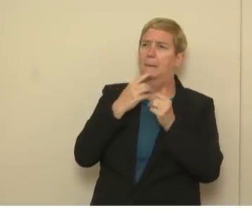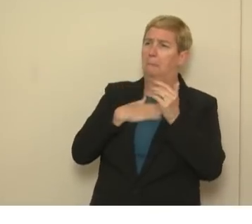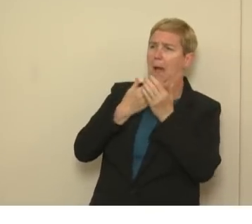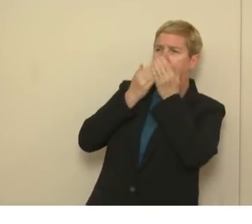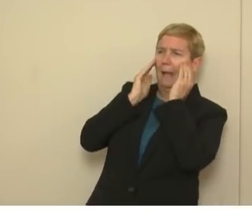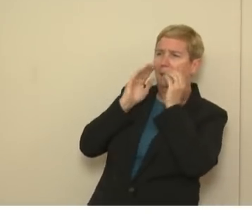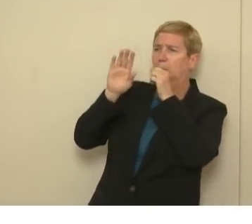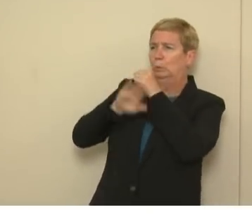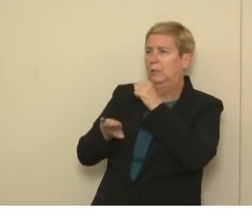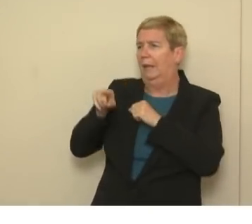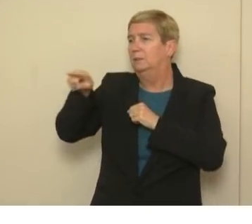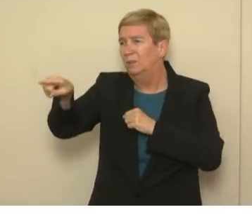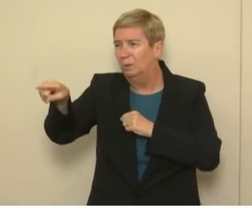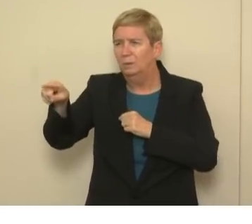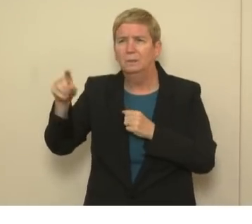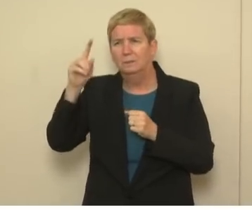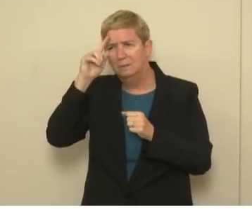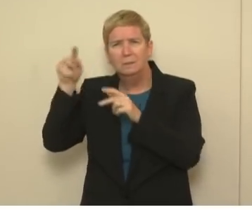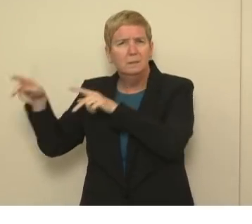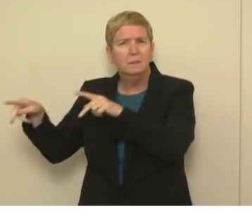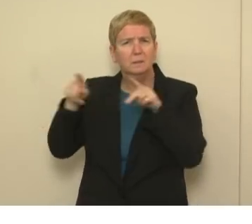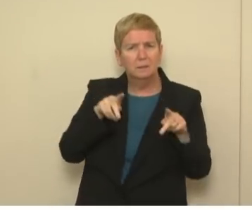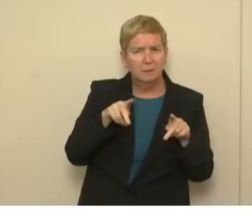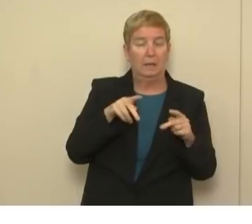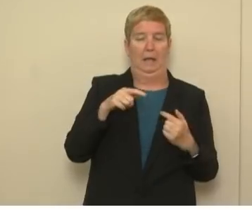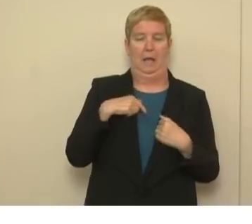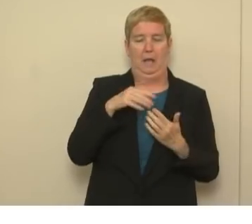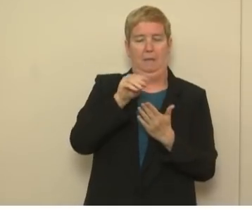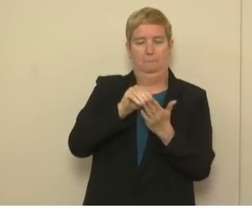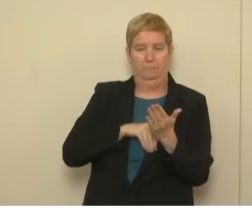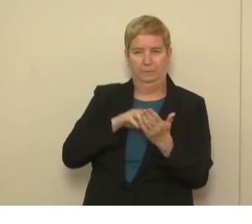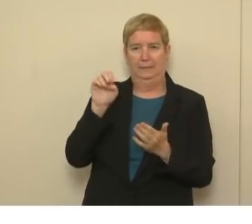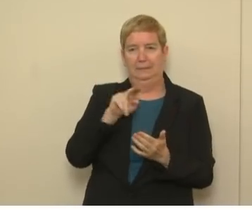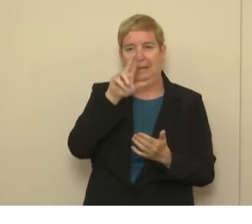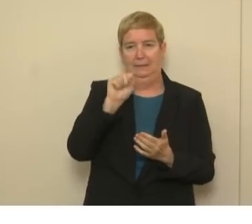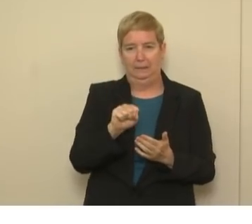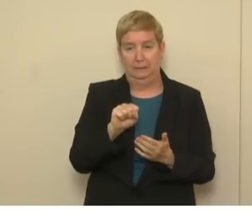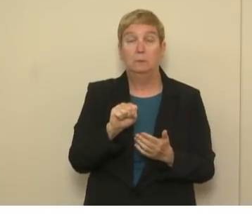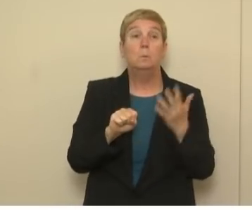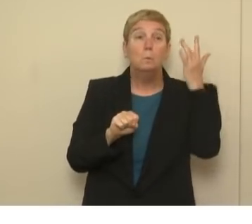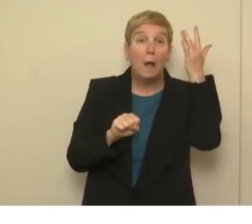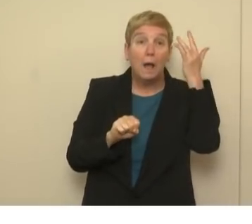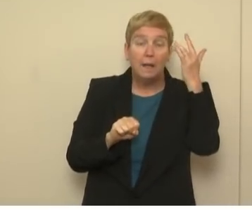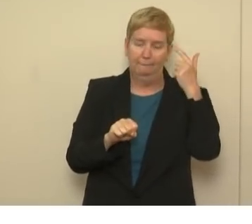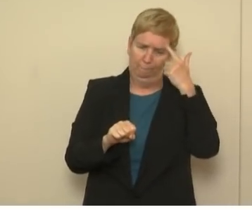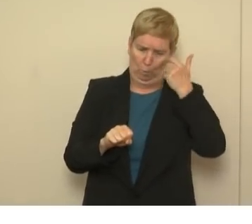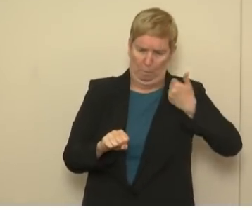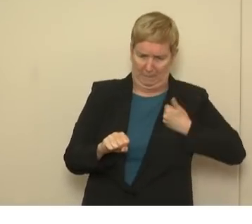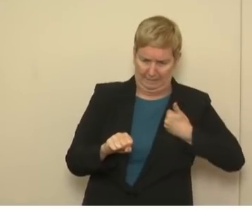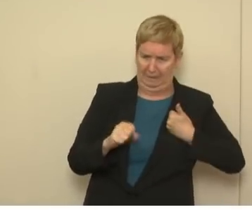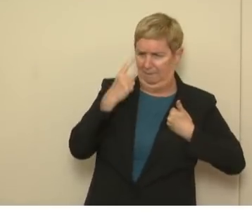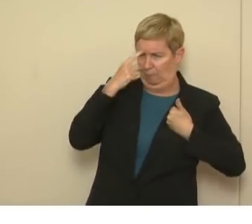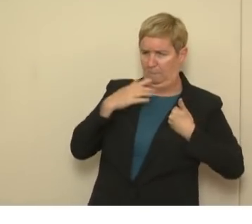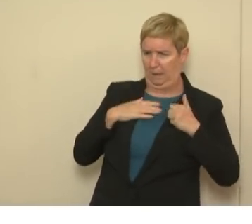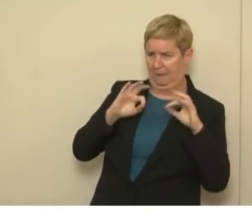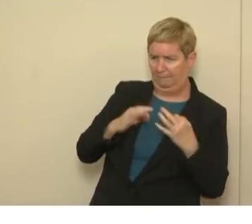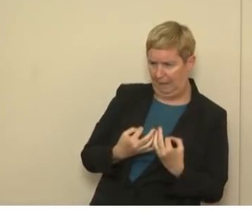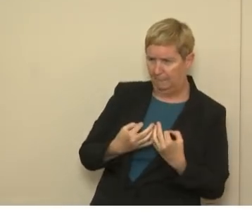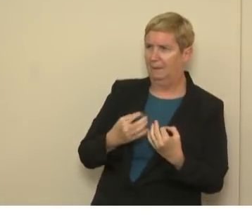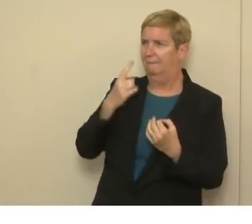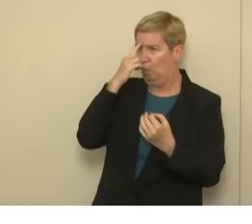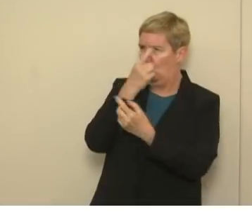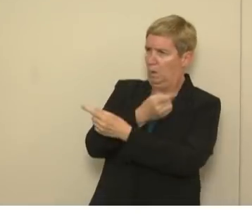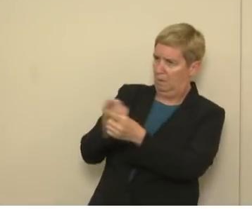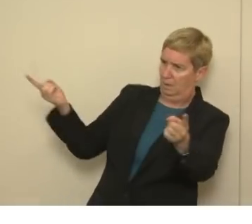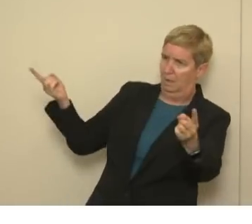you, that's what the census is about. Complete your census. Do it for yourself, do it for your family, do it for your community, do it for